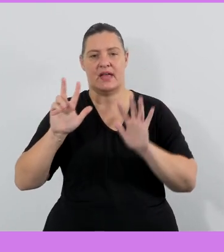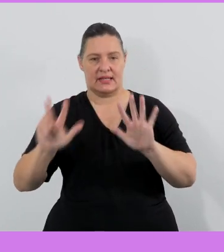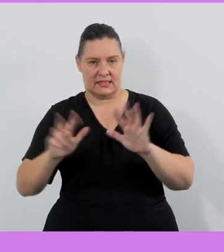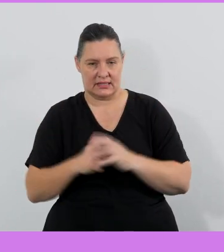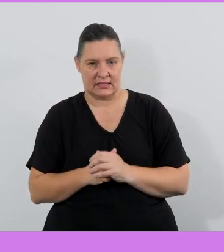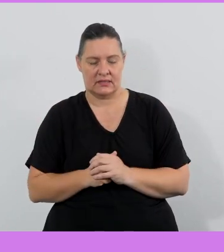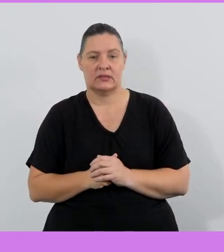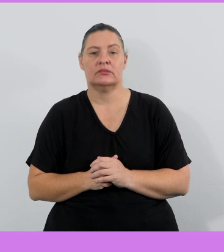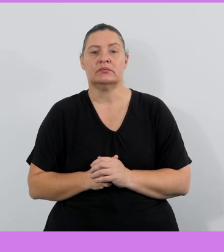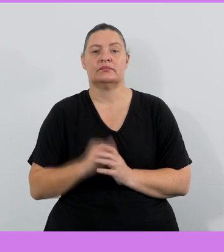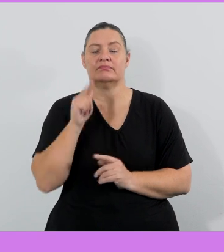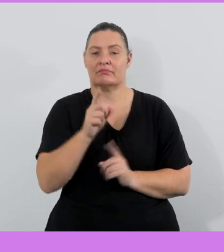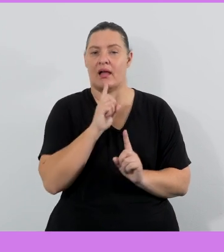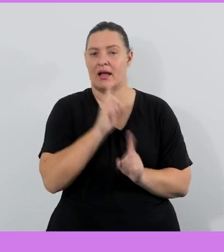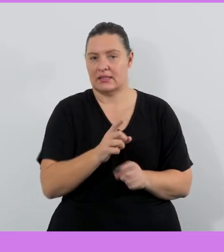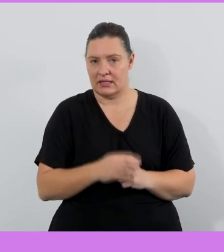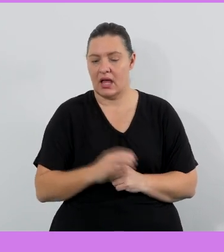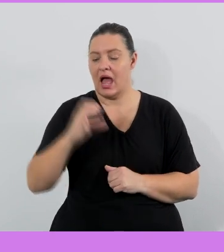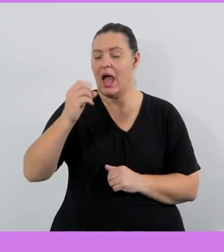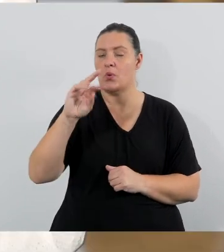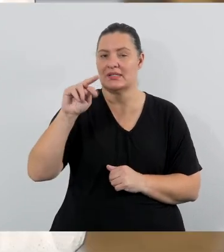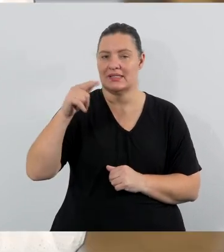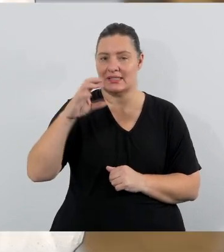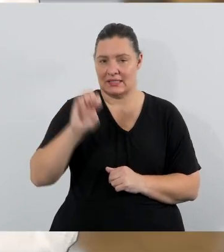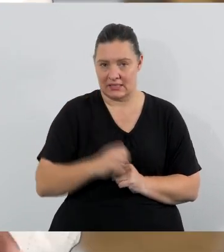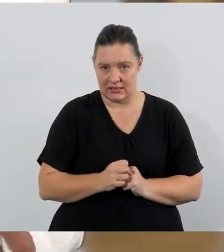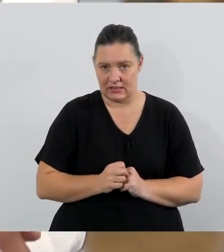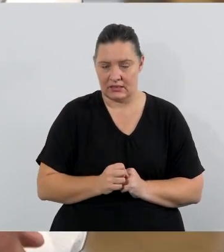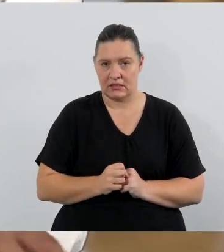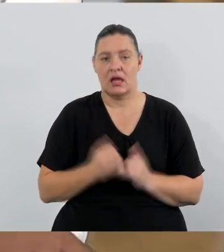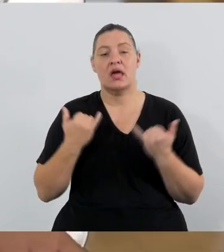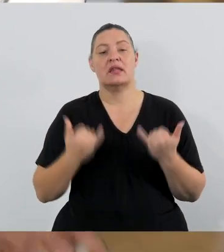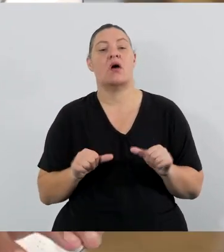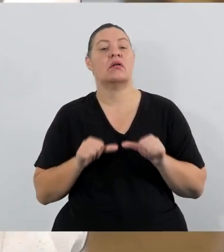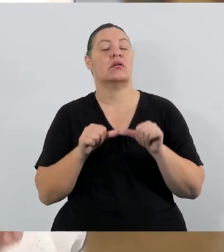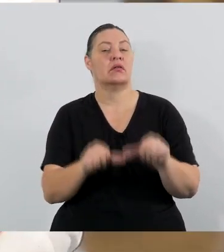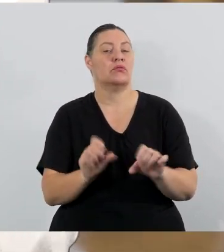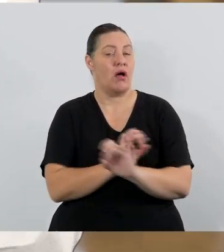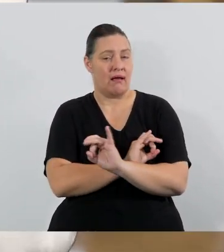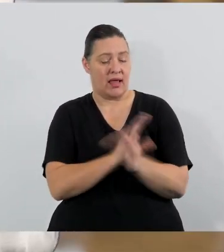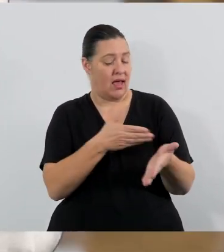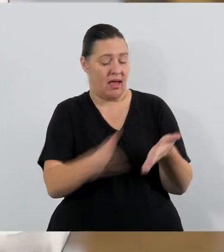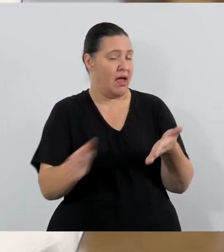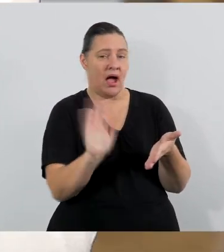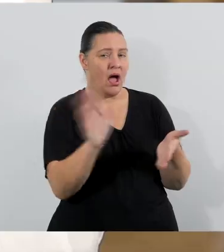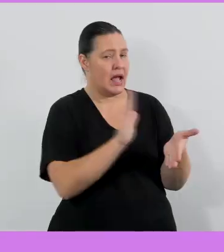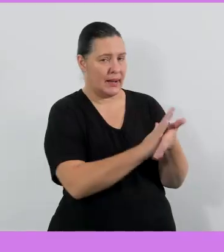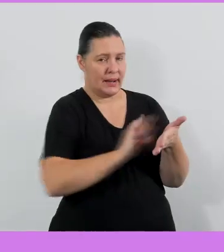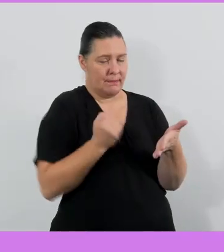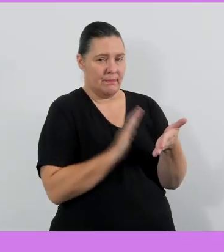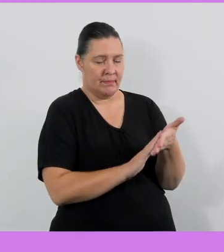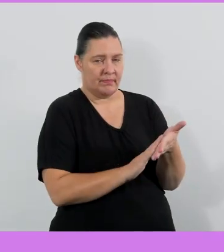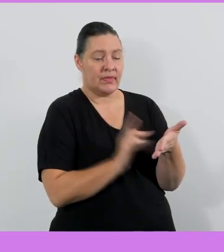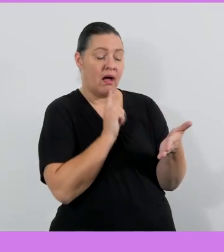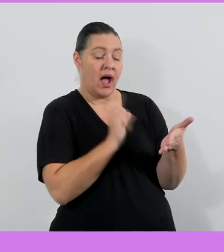0.023515758. And this now is ounces. Right. Therefore, moving forward, and don't clear screen, I'm going to take this